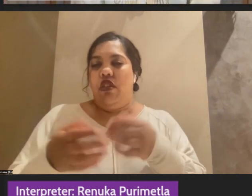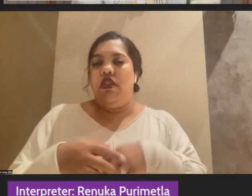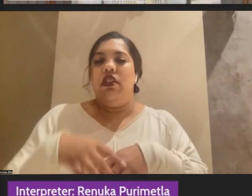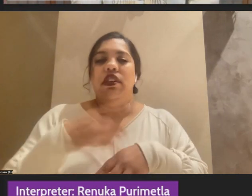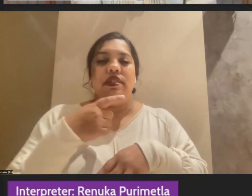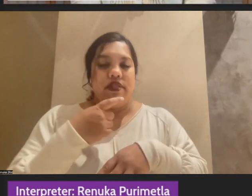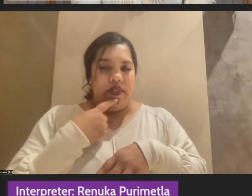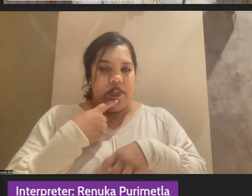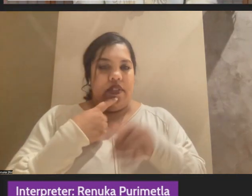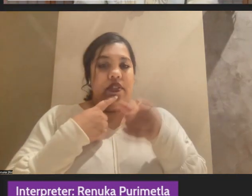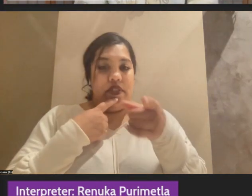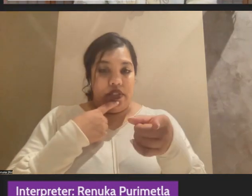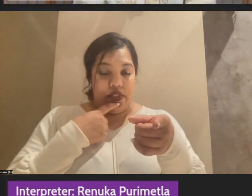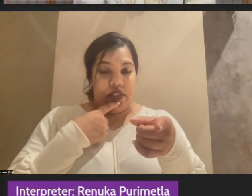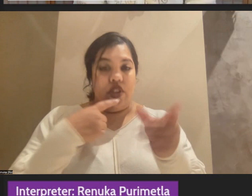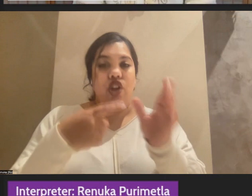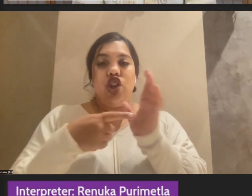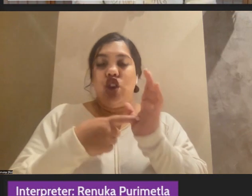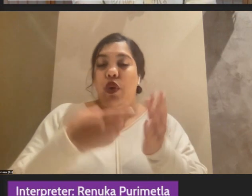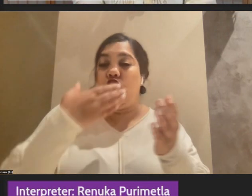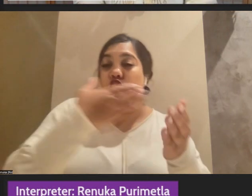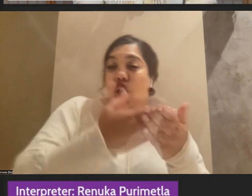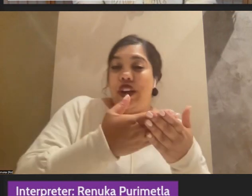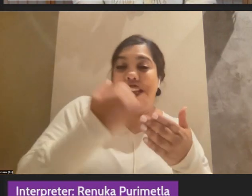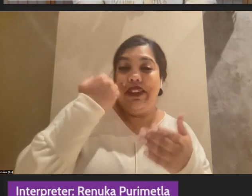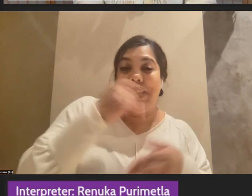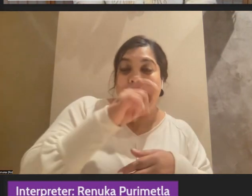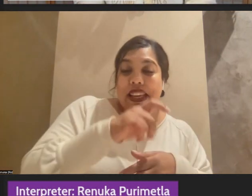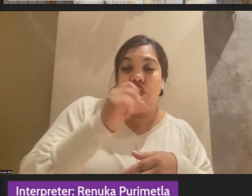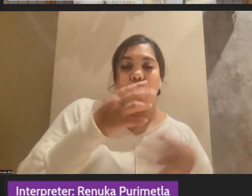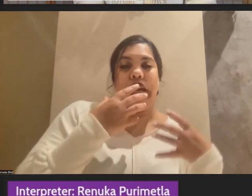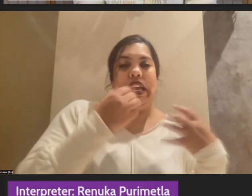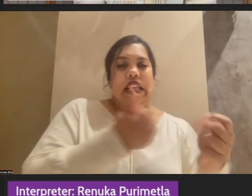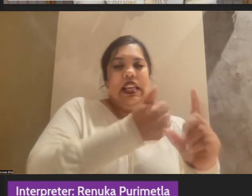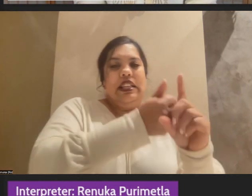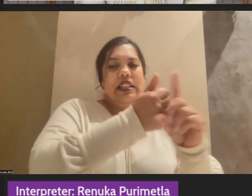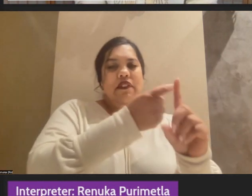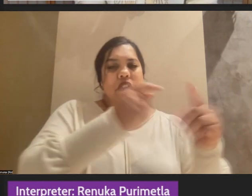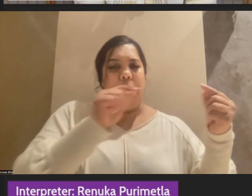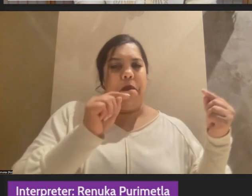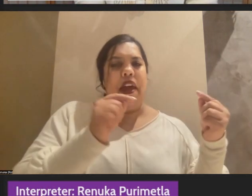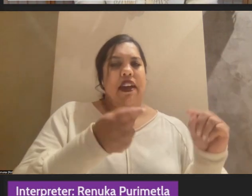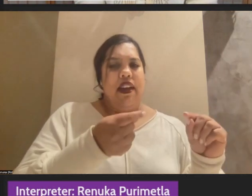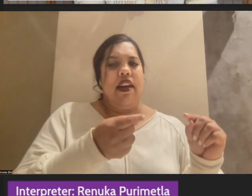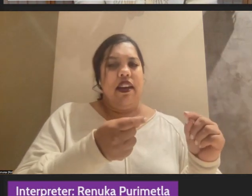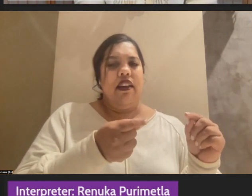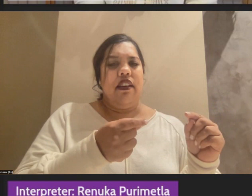there is something beyond anything that you and I have touched.